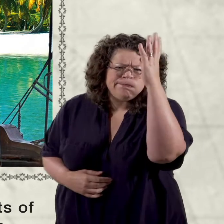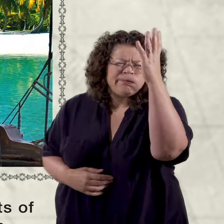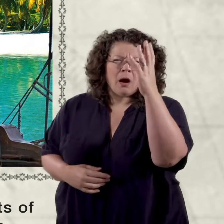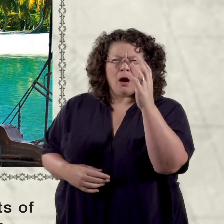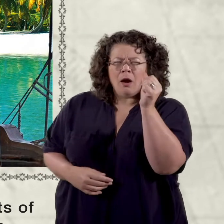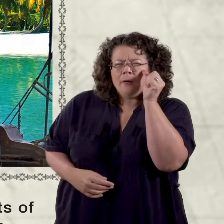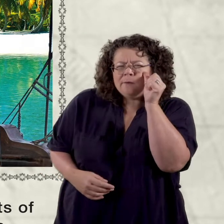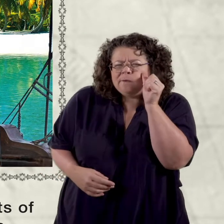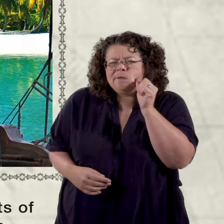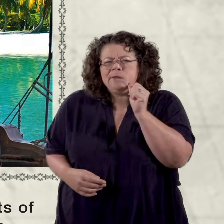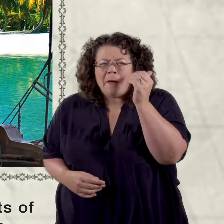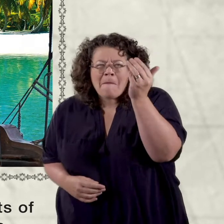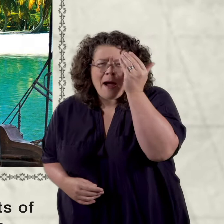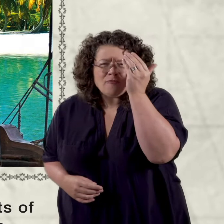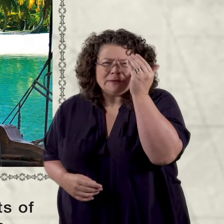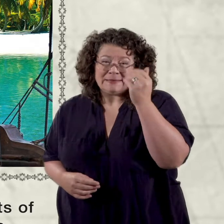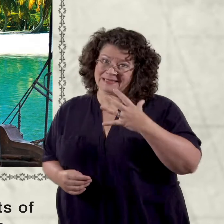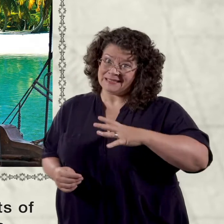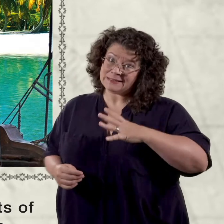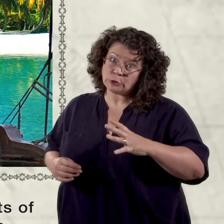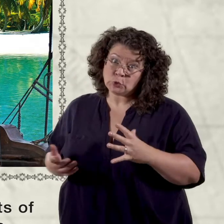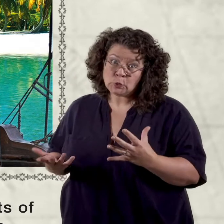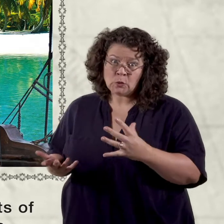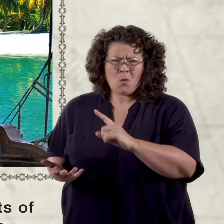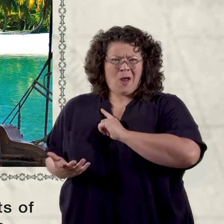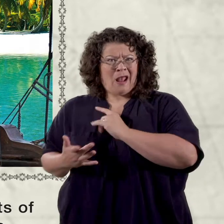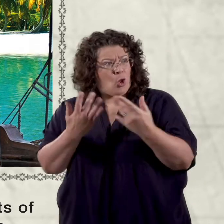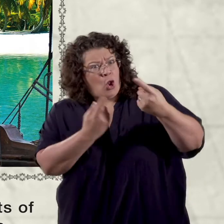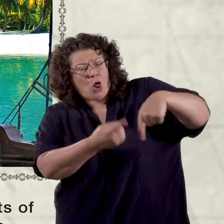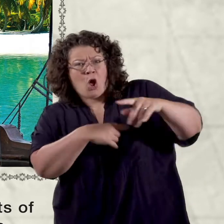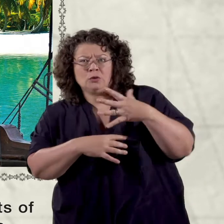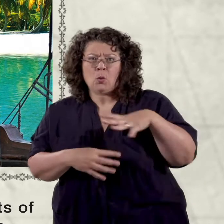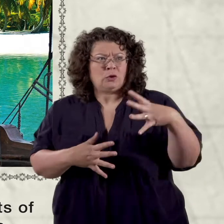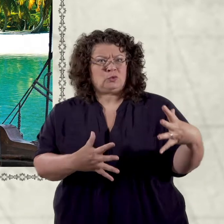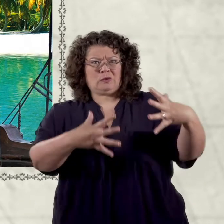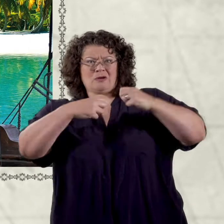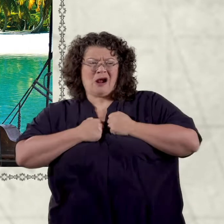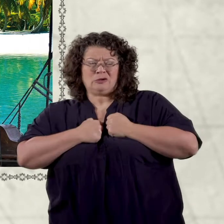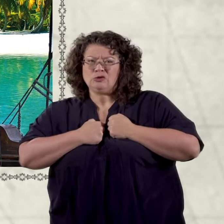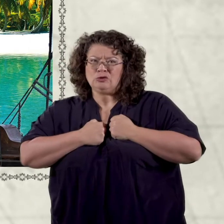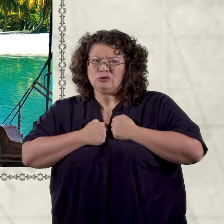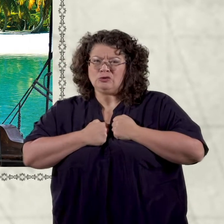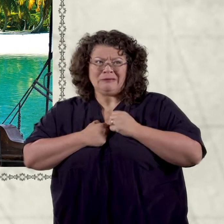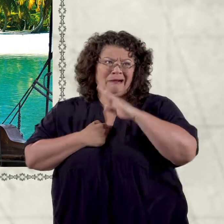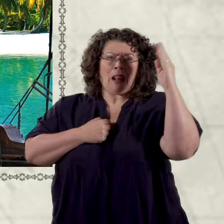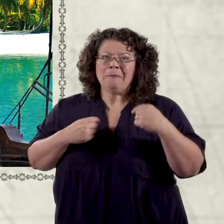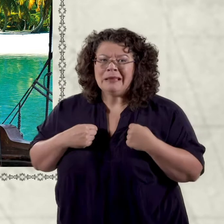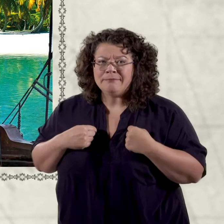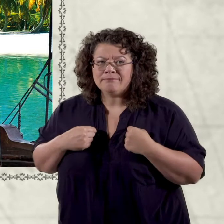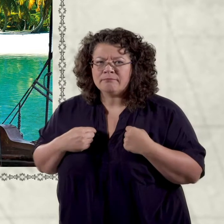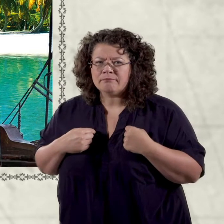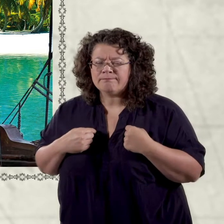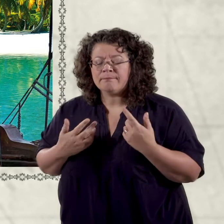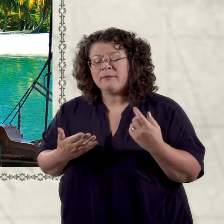needed to be, because there were lots of people who wanted to catch and kill me. Unfortunately, we lost our